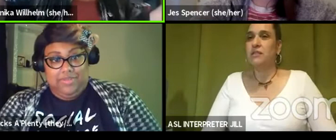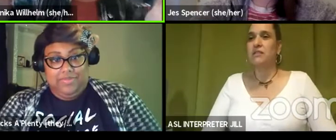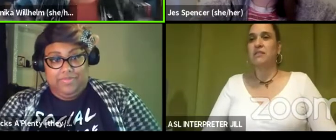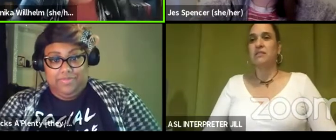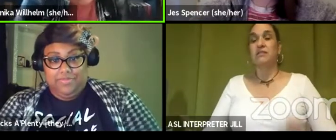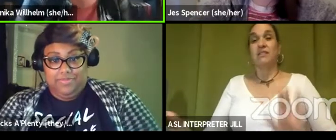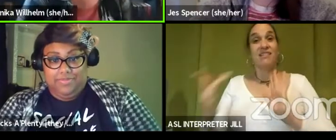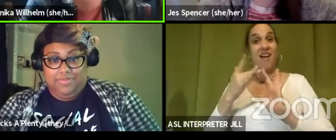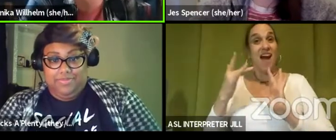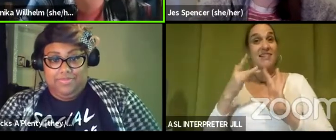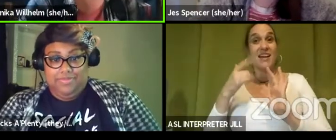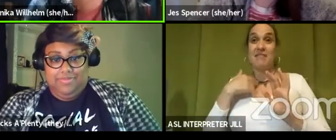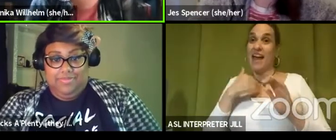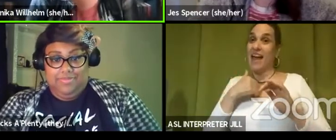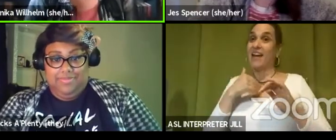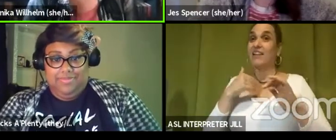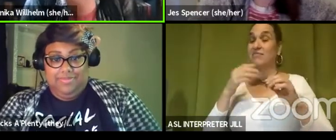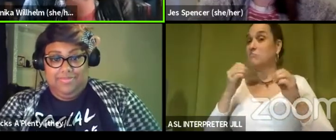spaces open.